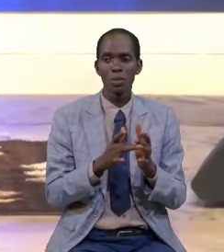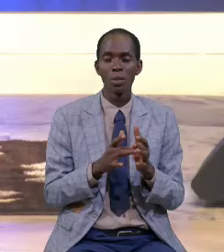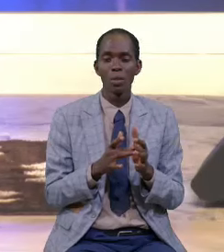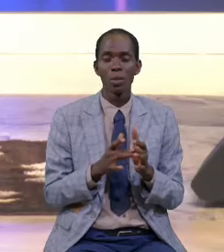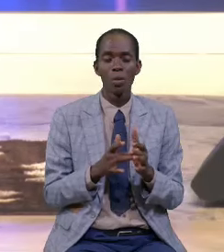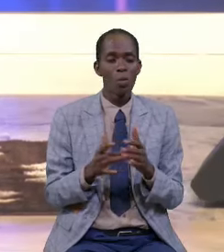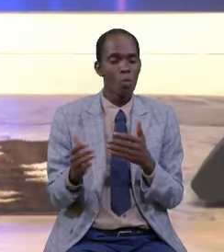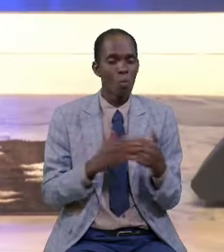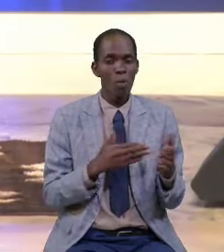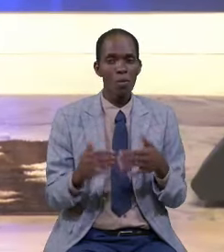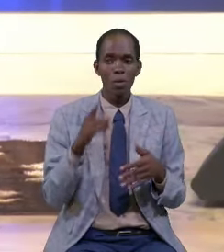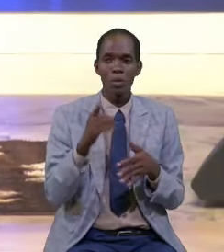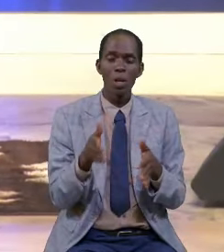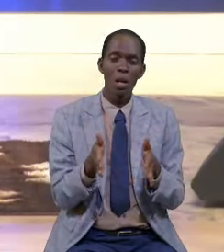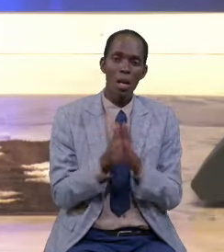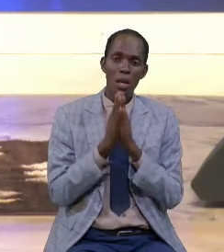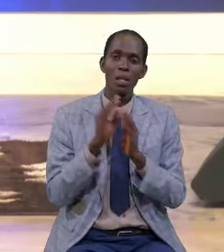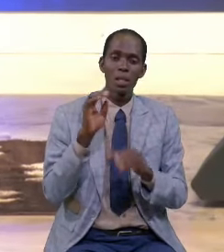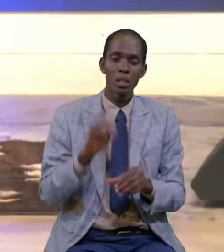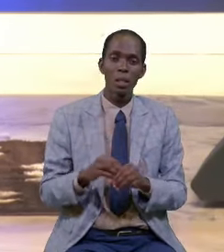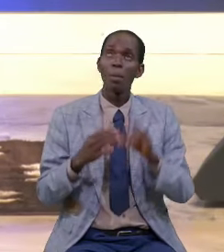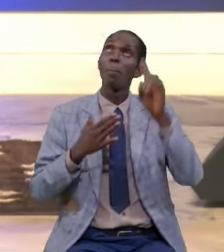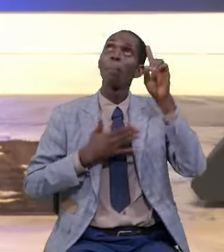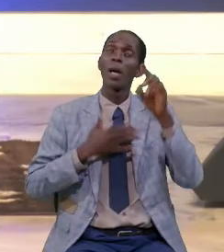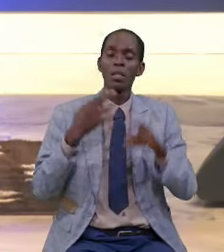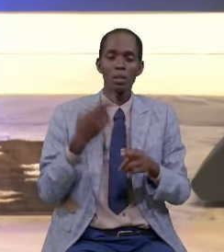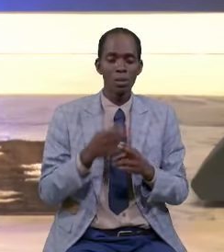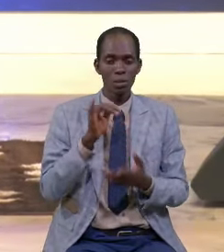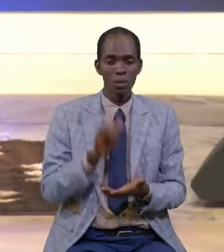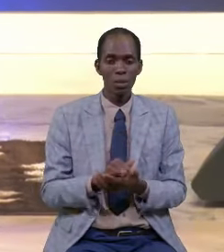Whatsoever you ask in my name, that I will do.